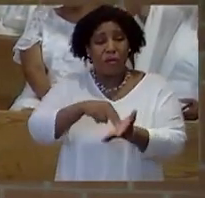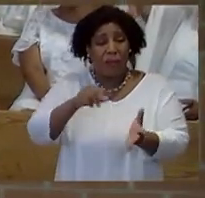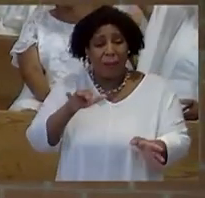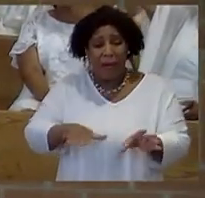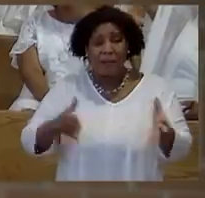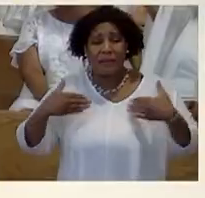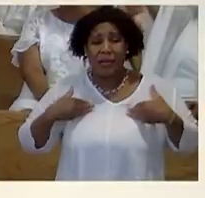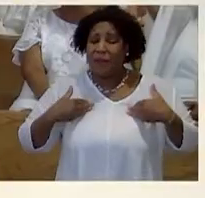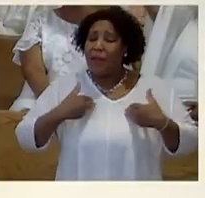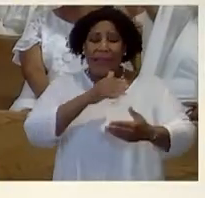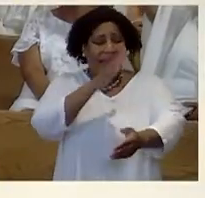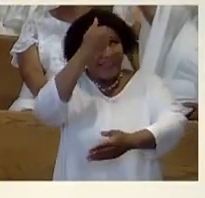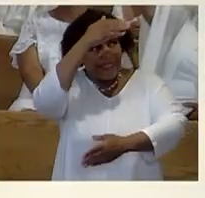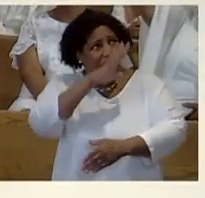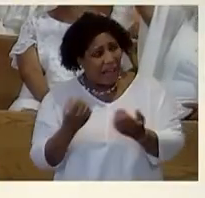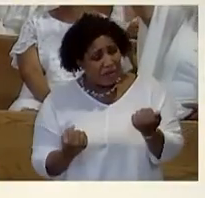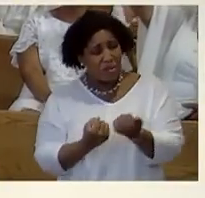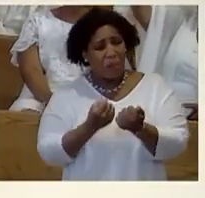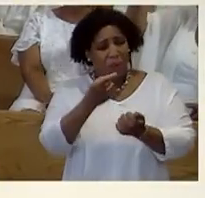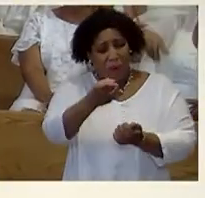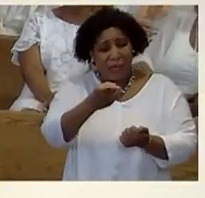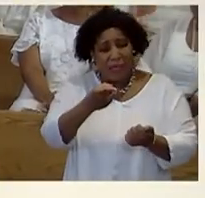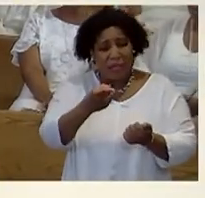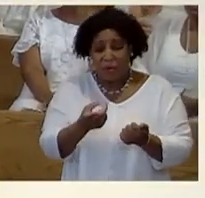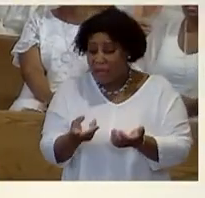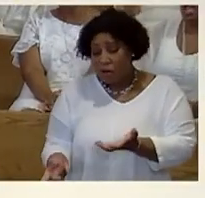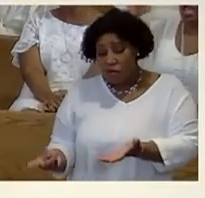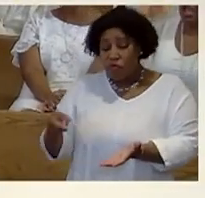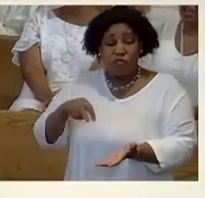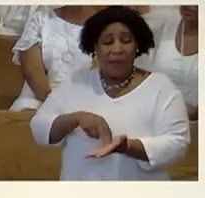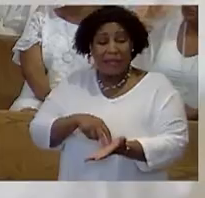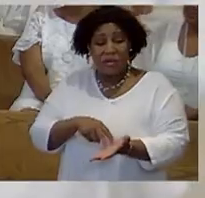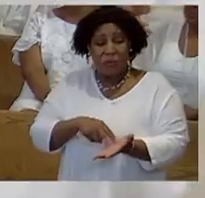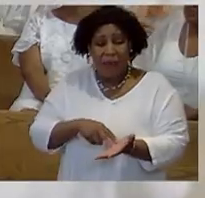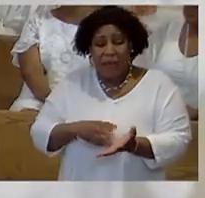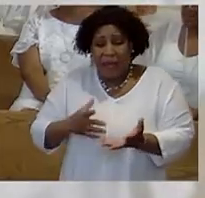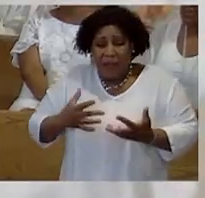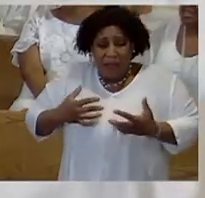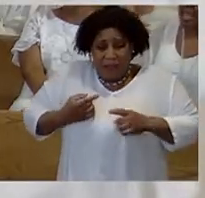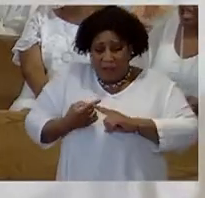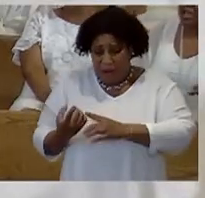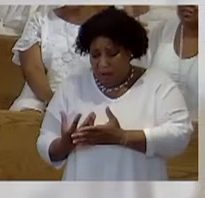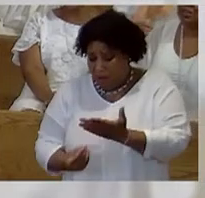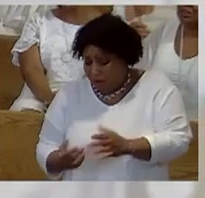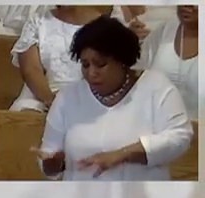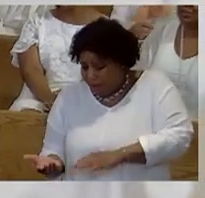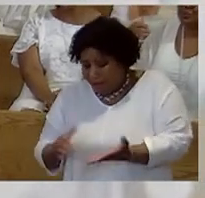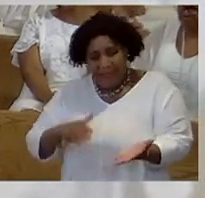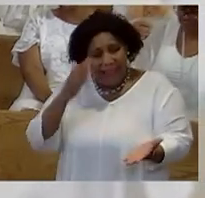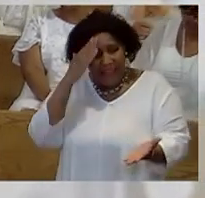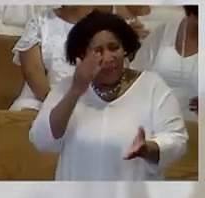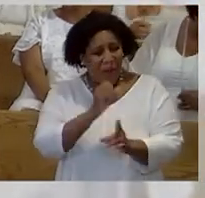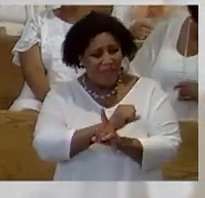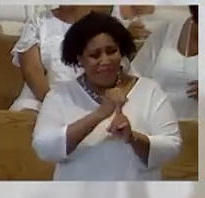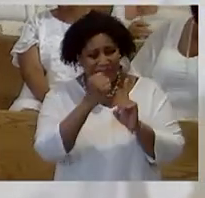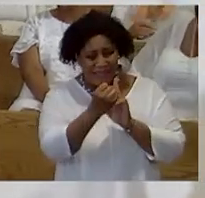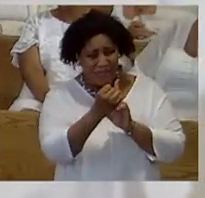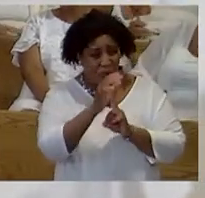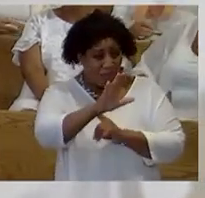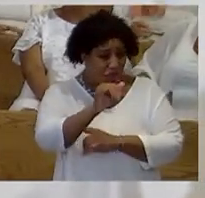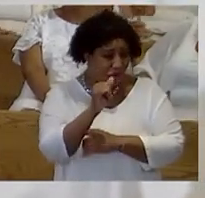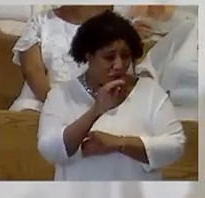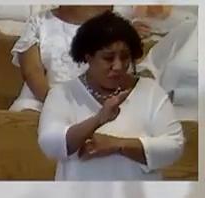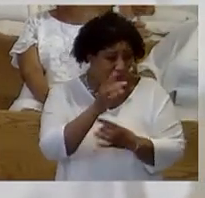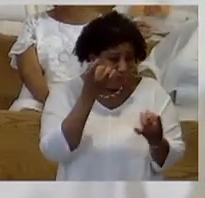You got God on your side. He can resurrect from you from the dead. I know that situation on your job